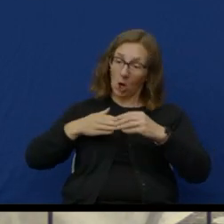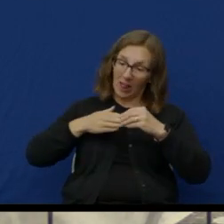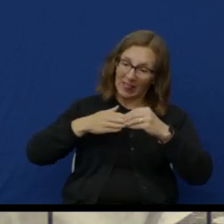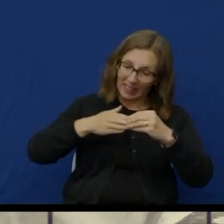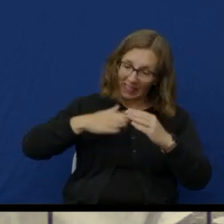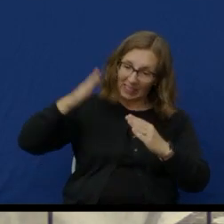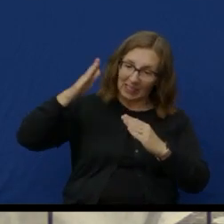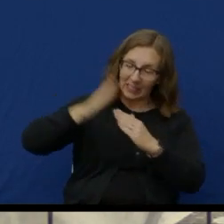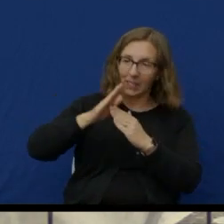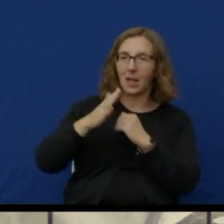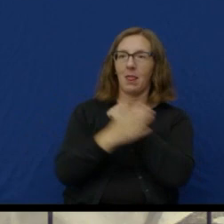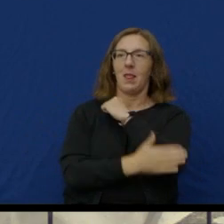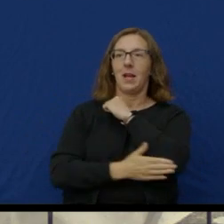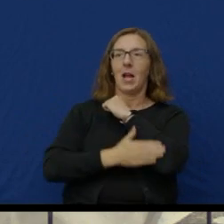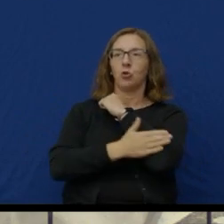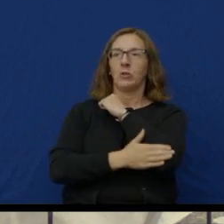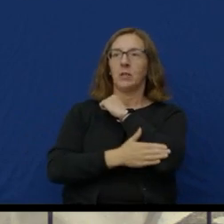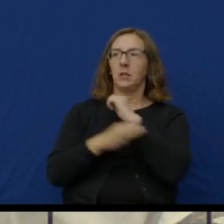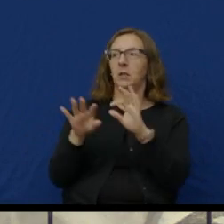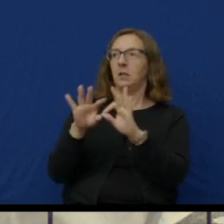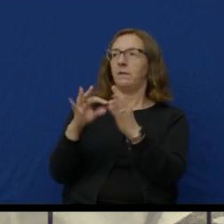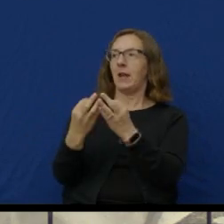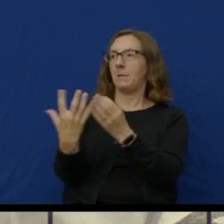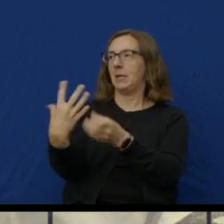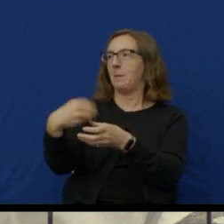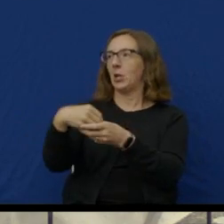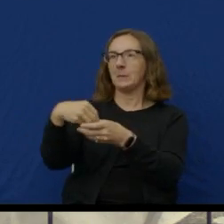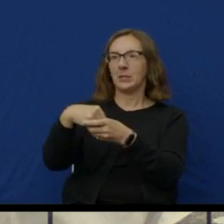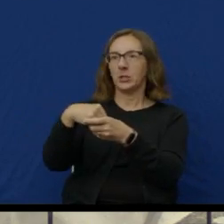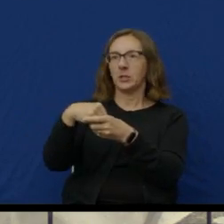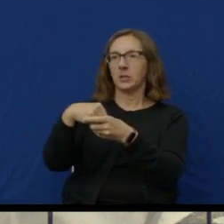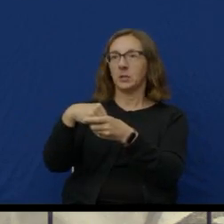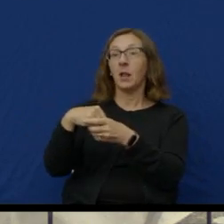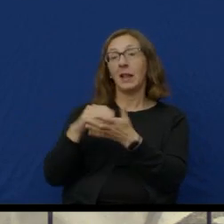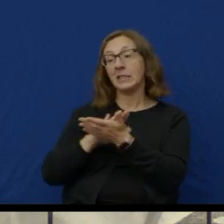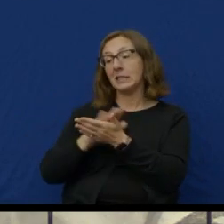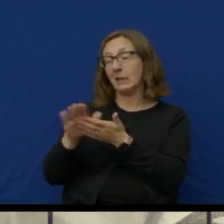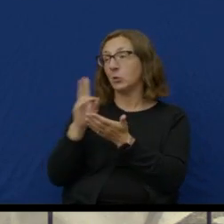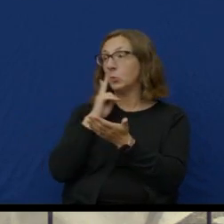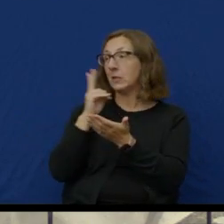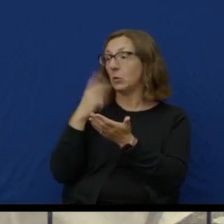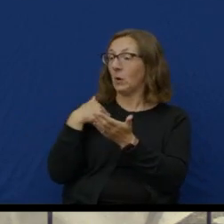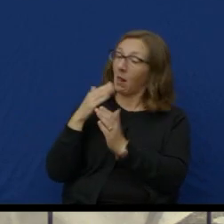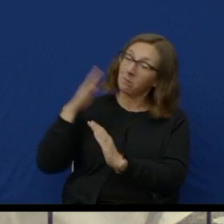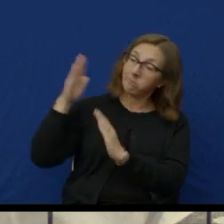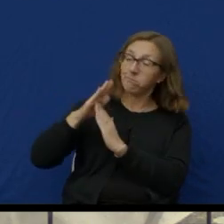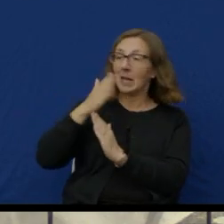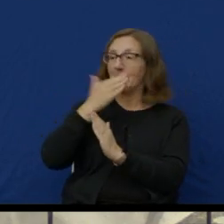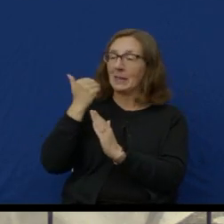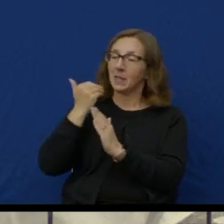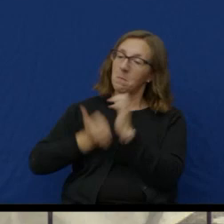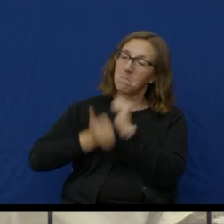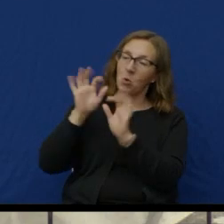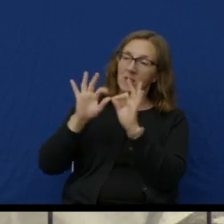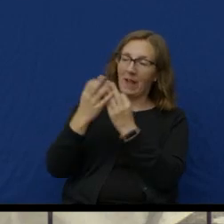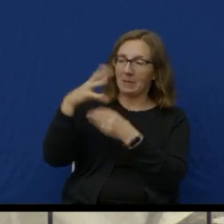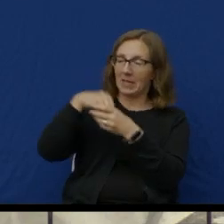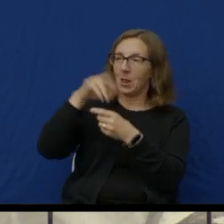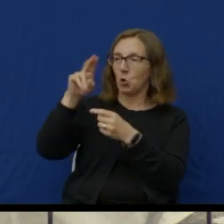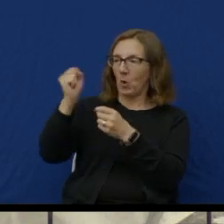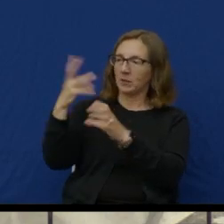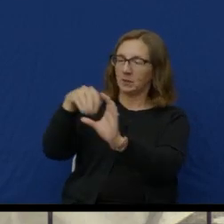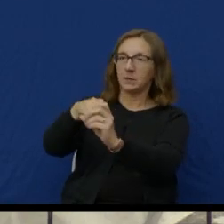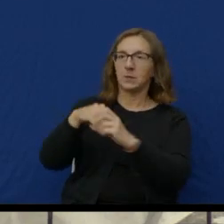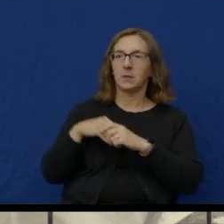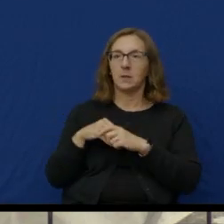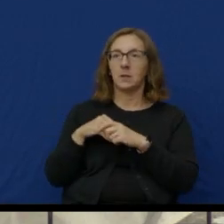country in student family participation, which is nice for us to see. I also mentioned we've had a heads up with